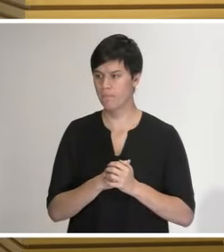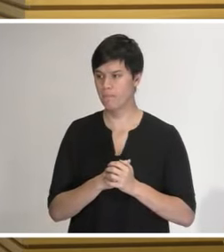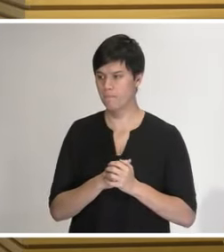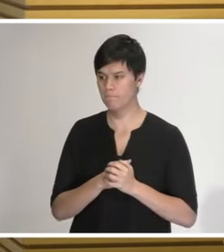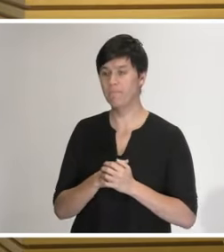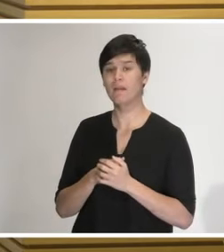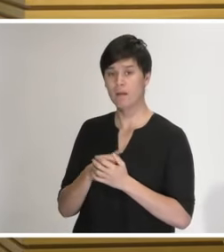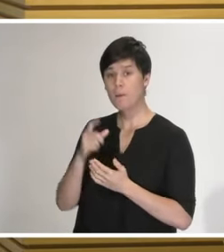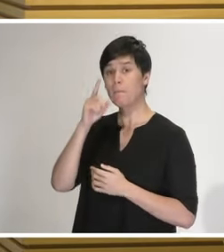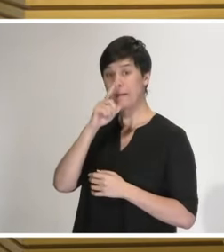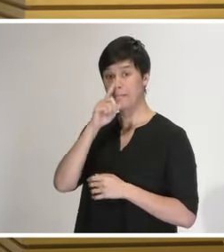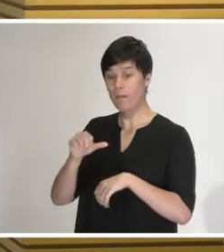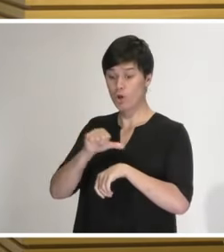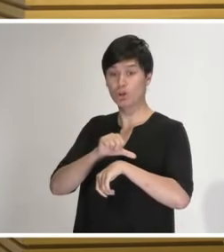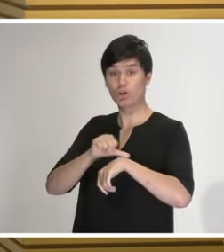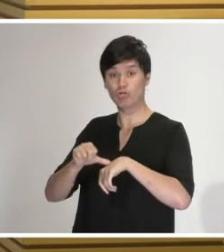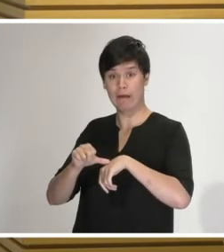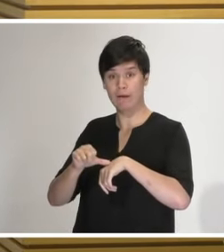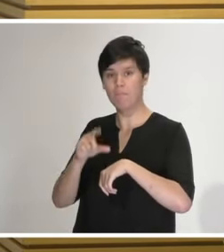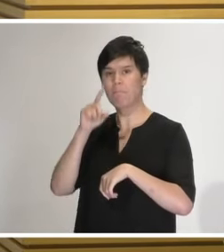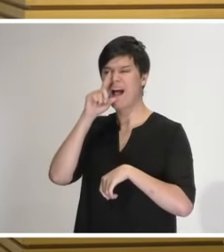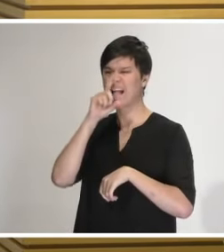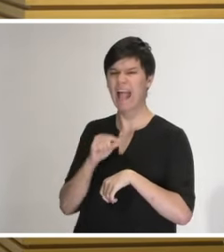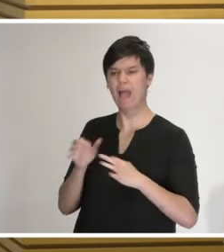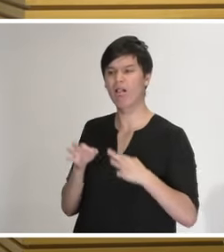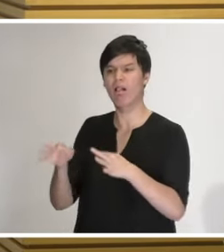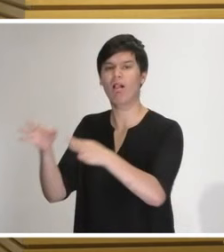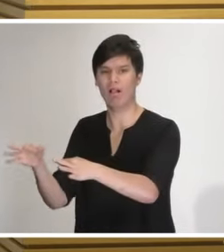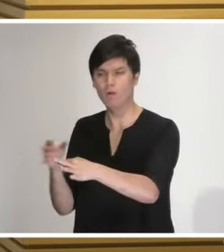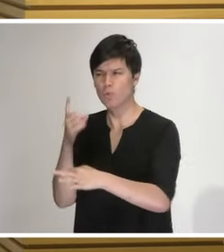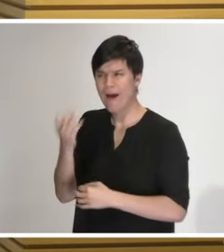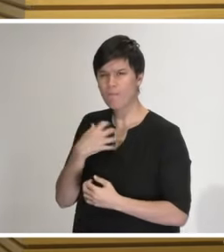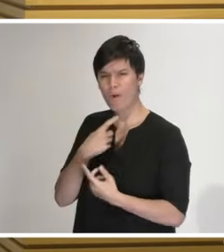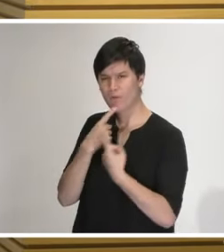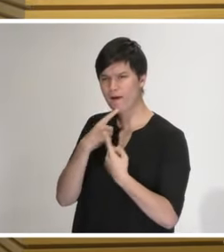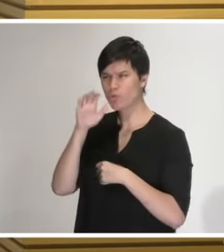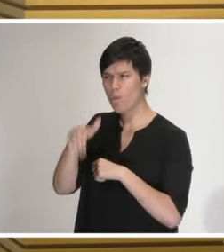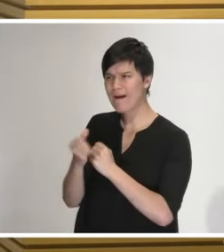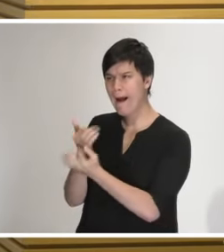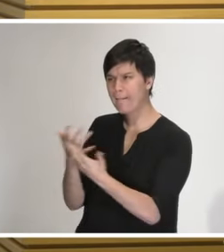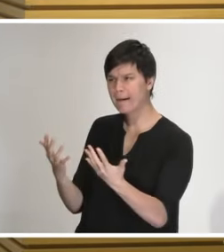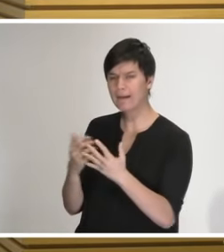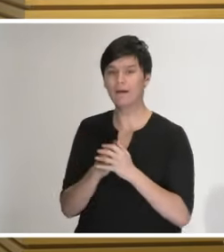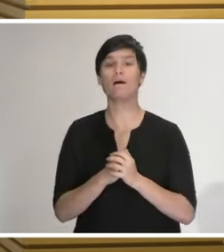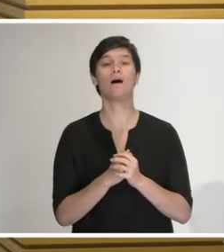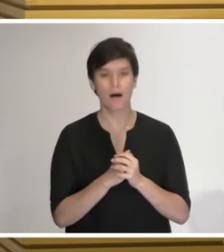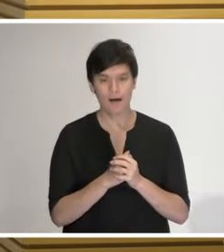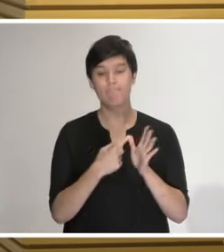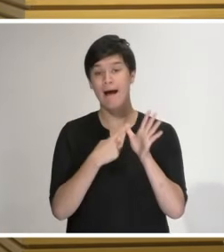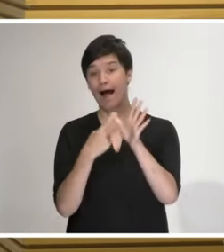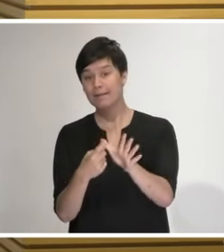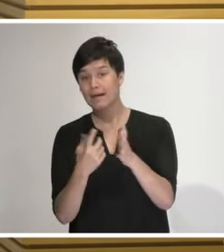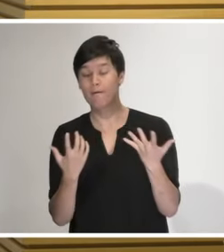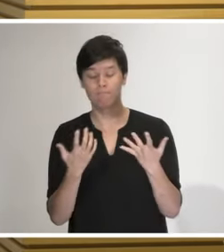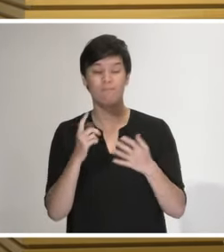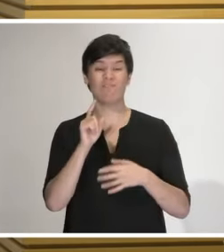are collecting that data because it's important. We will obviously need to, once we can get out of alert level 4, and the aim is to do that as